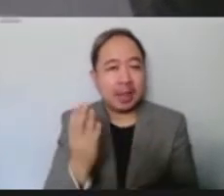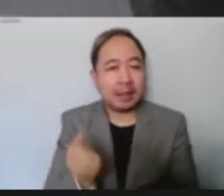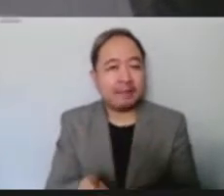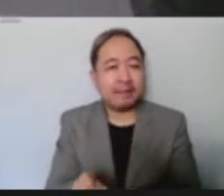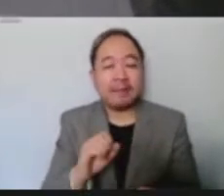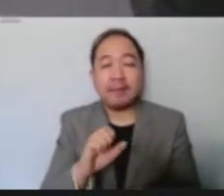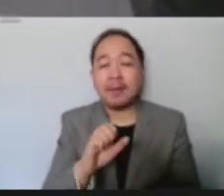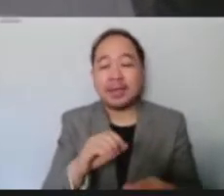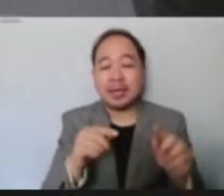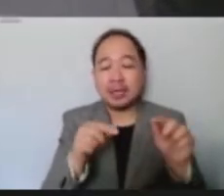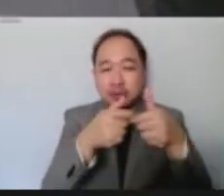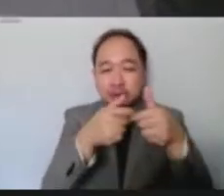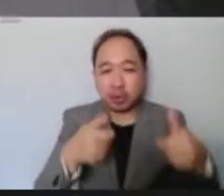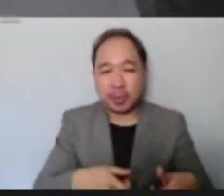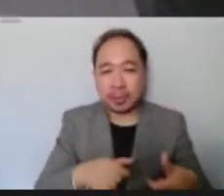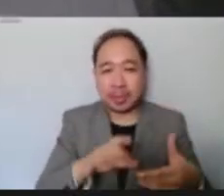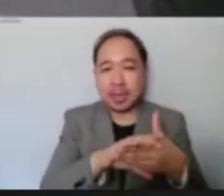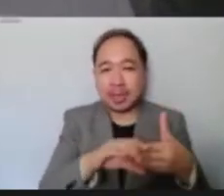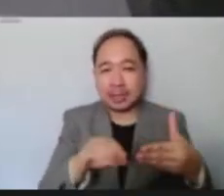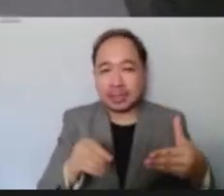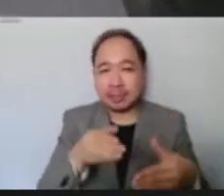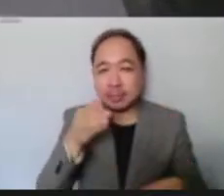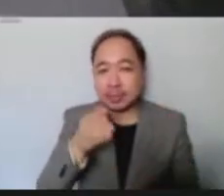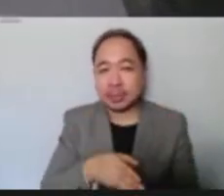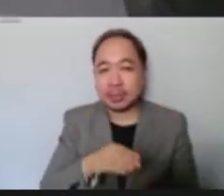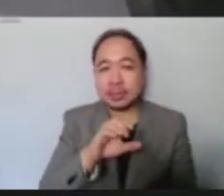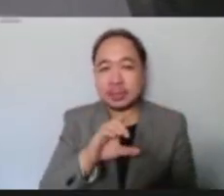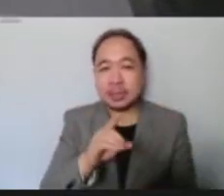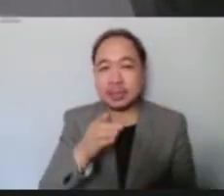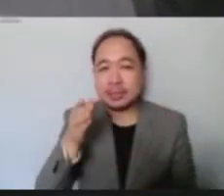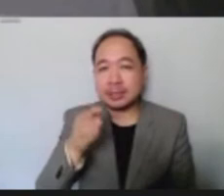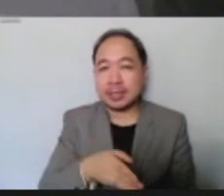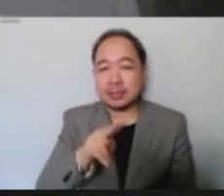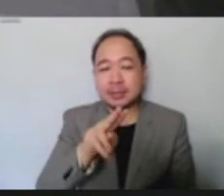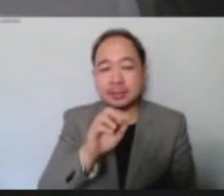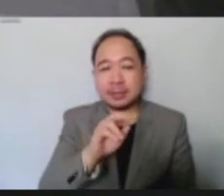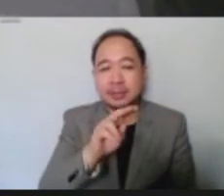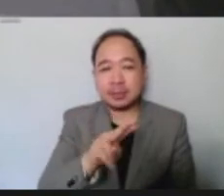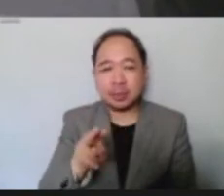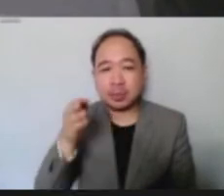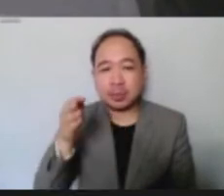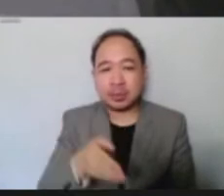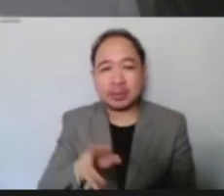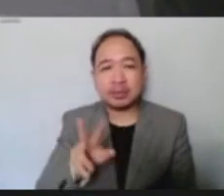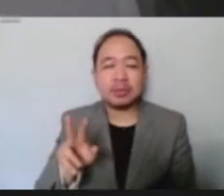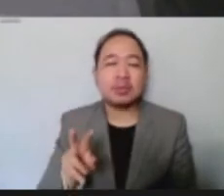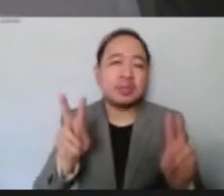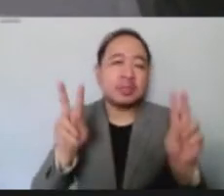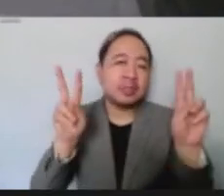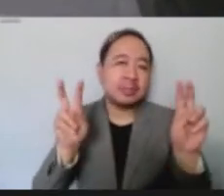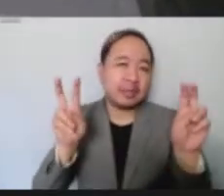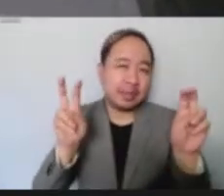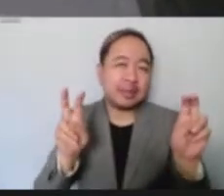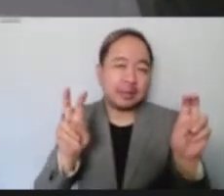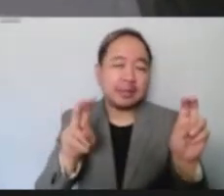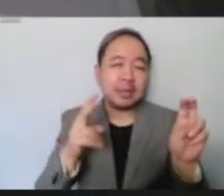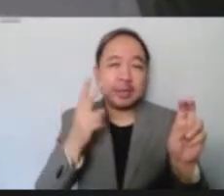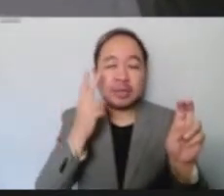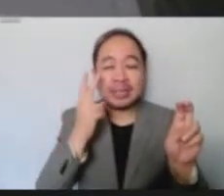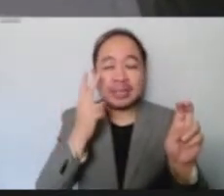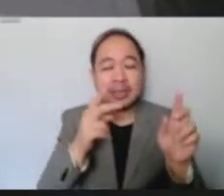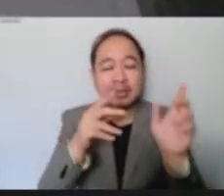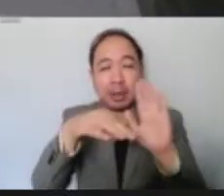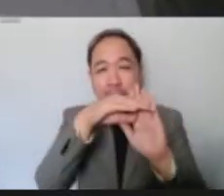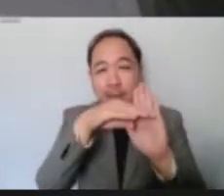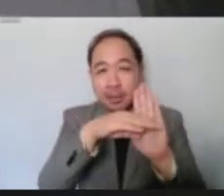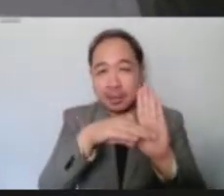CED slash 2022 3 entitled terms of reference of the technical expert group